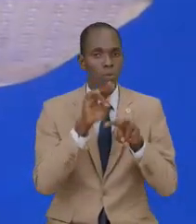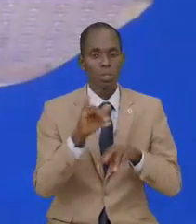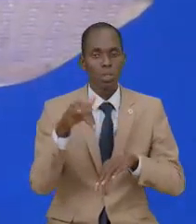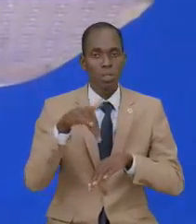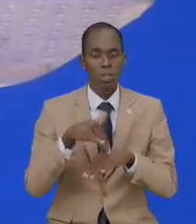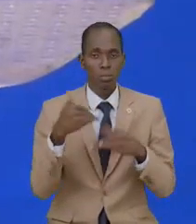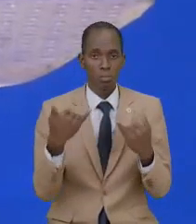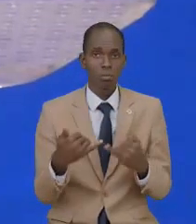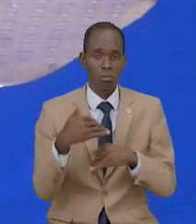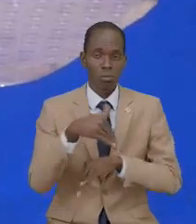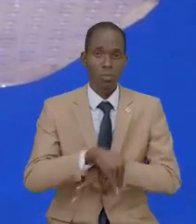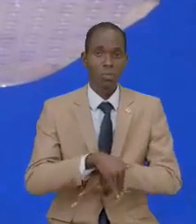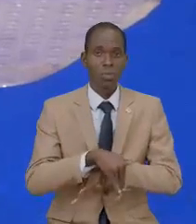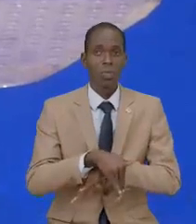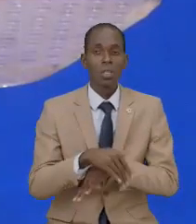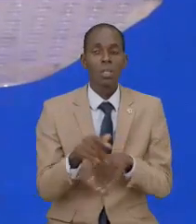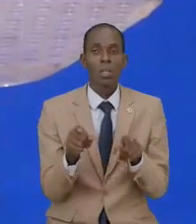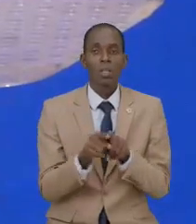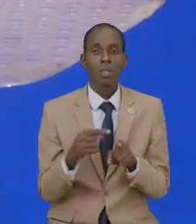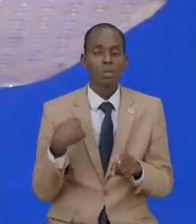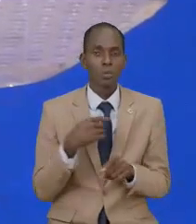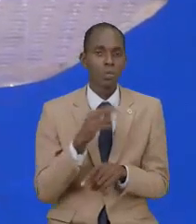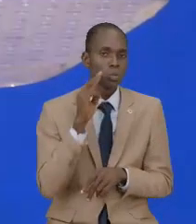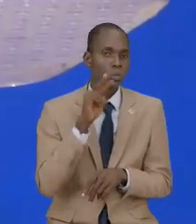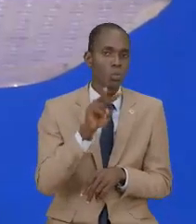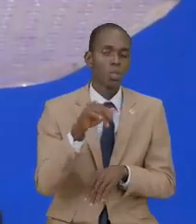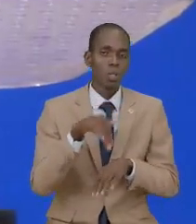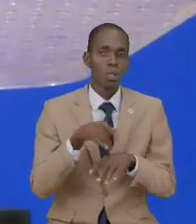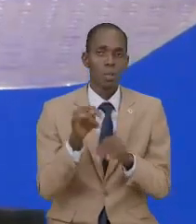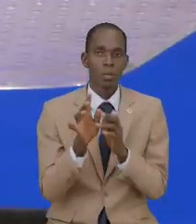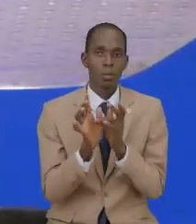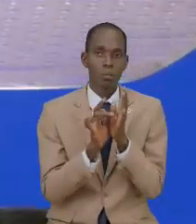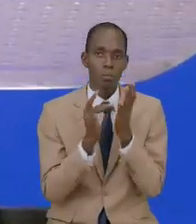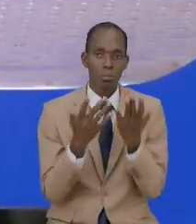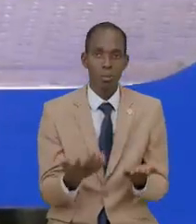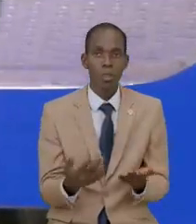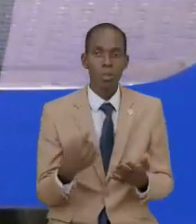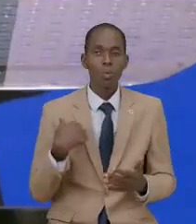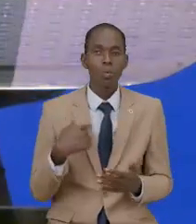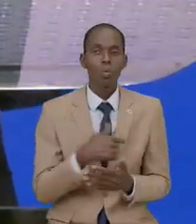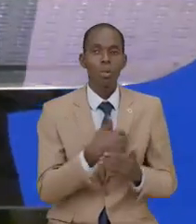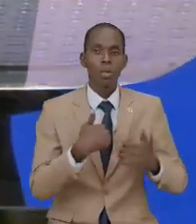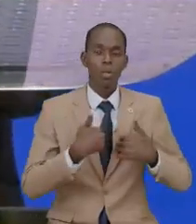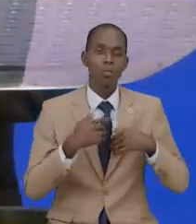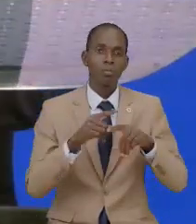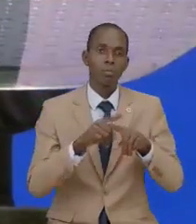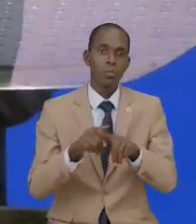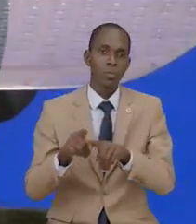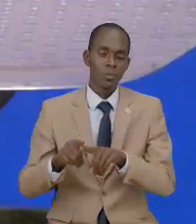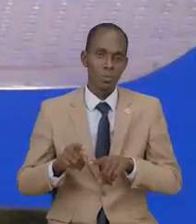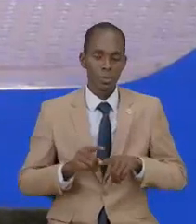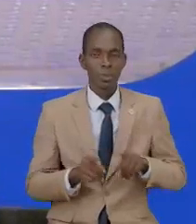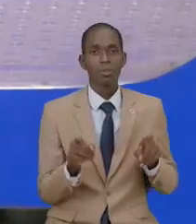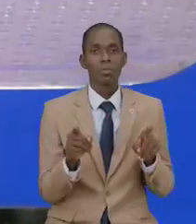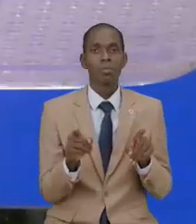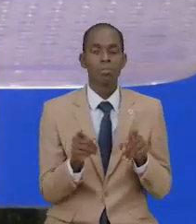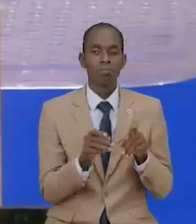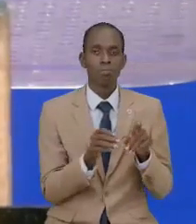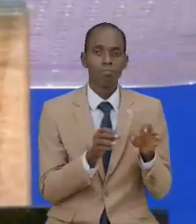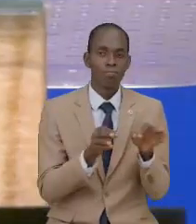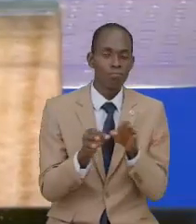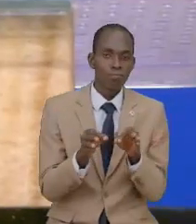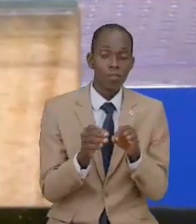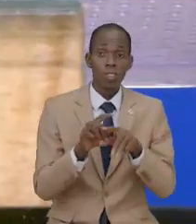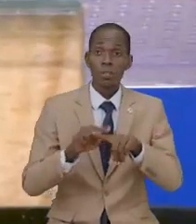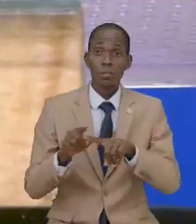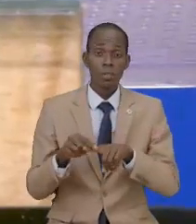tonight. As we look at the Bible, we have different dispensations and